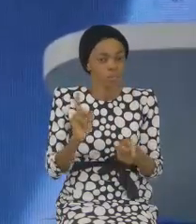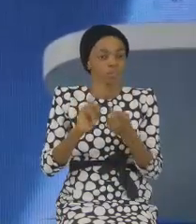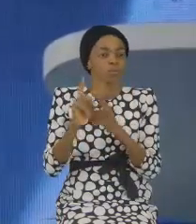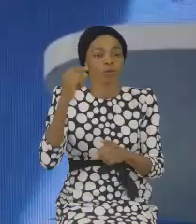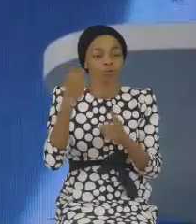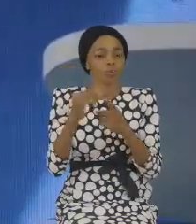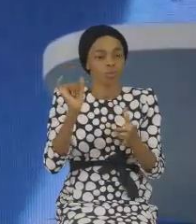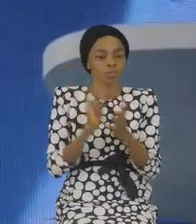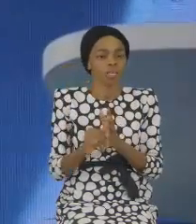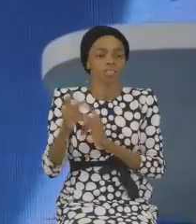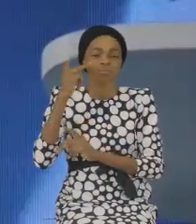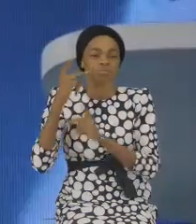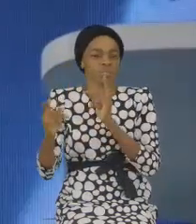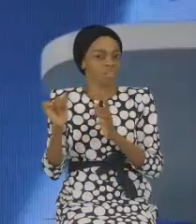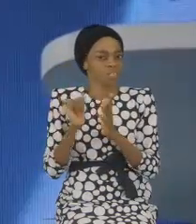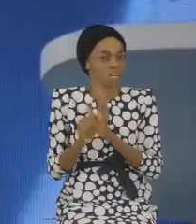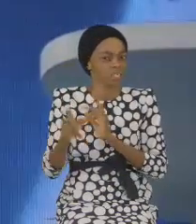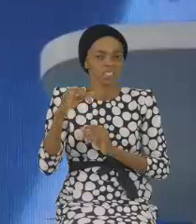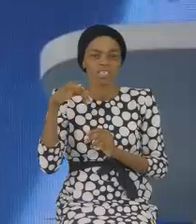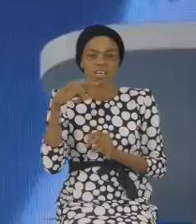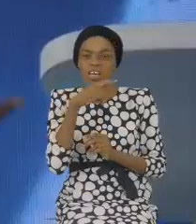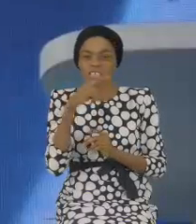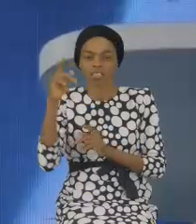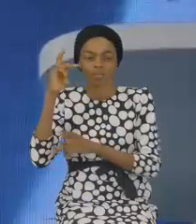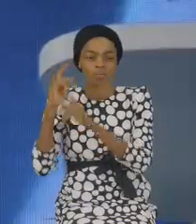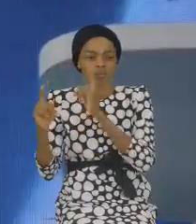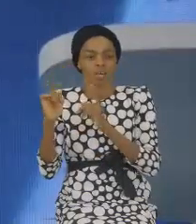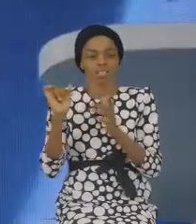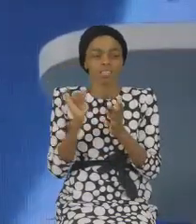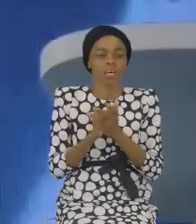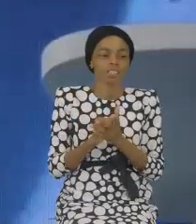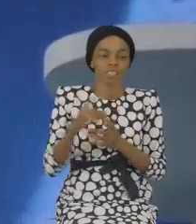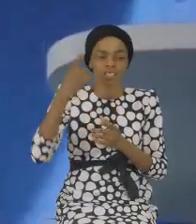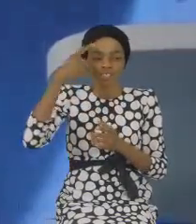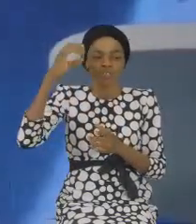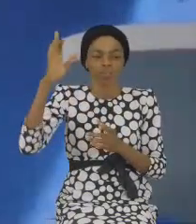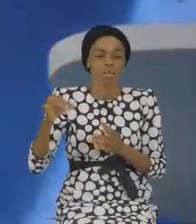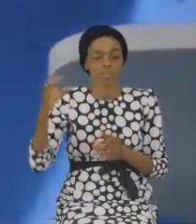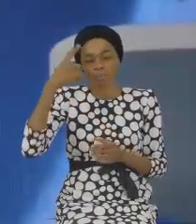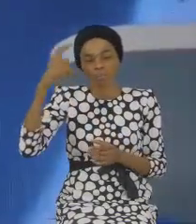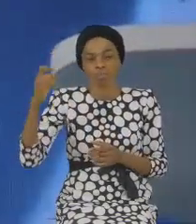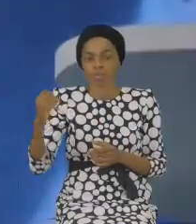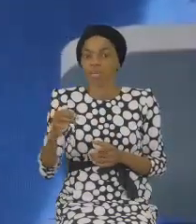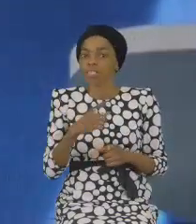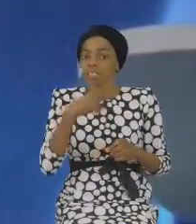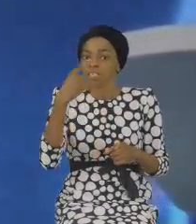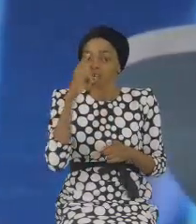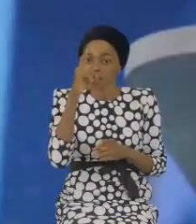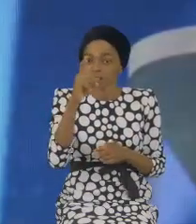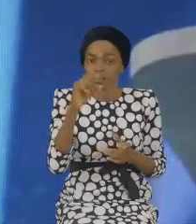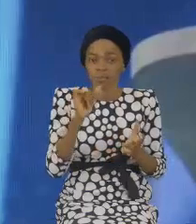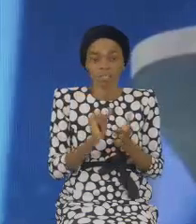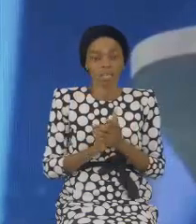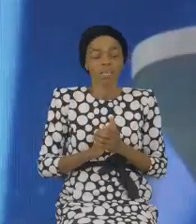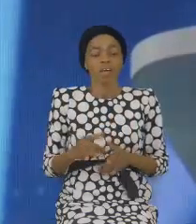the prophet, so-called prophet, that the dreamer, so-called dreamer of dreams, is telling you. And then it says, for